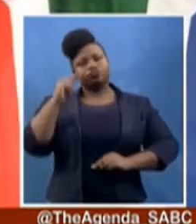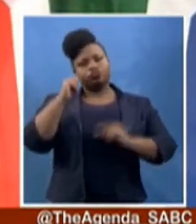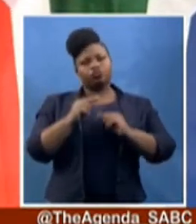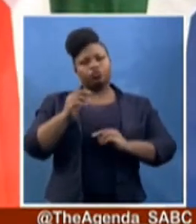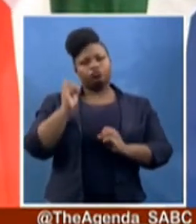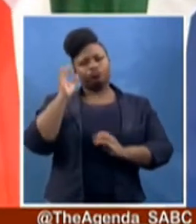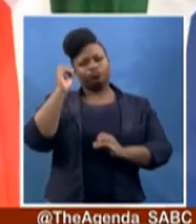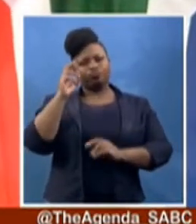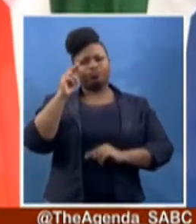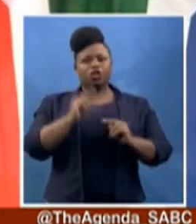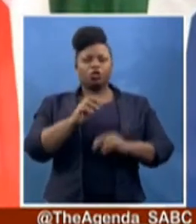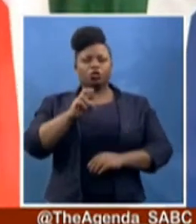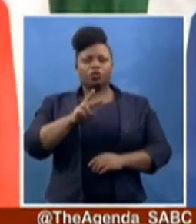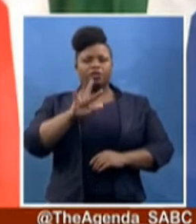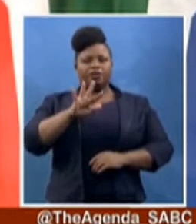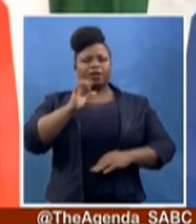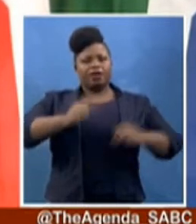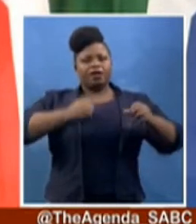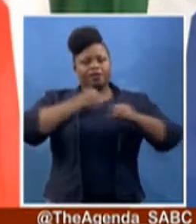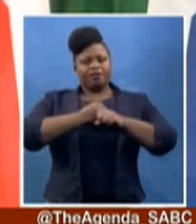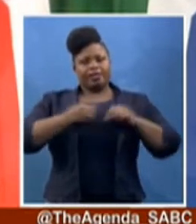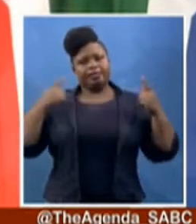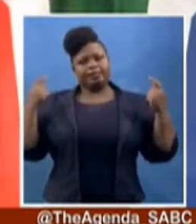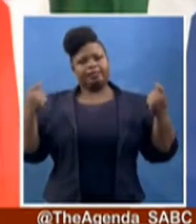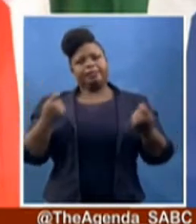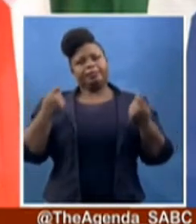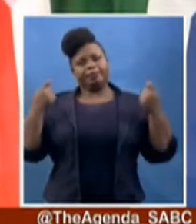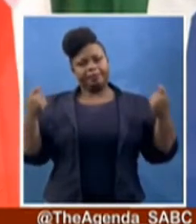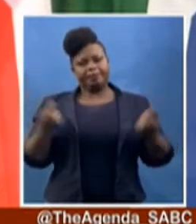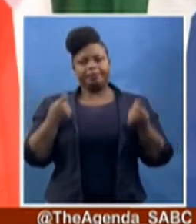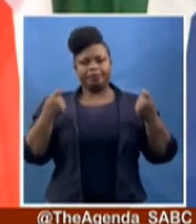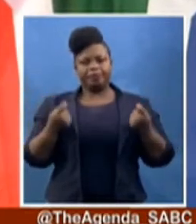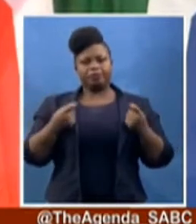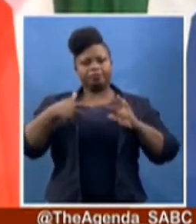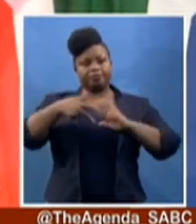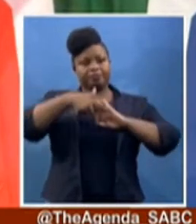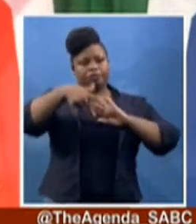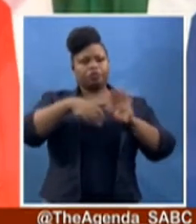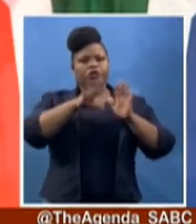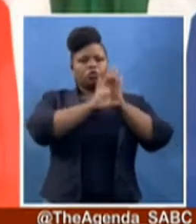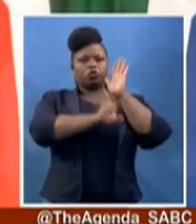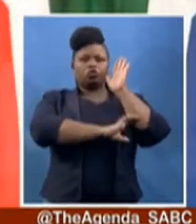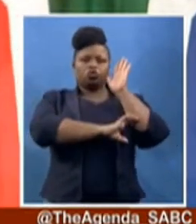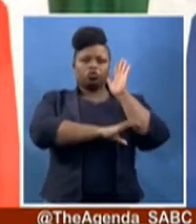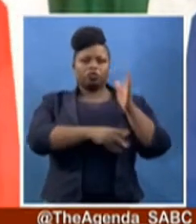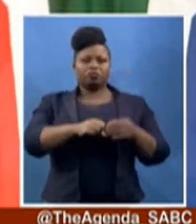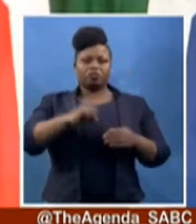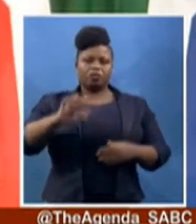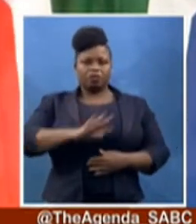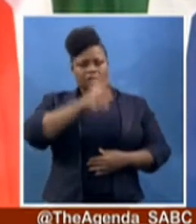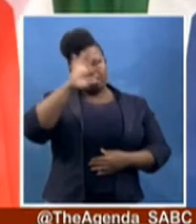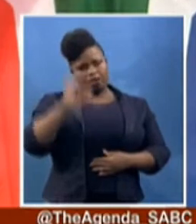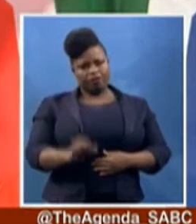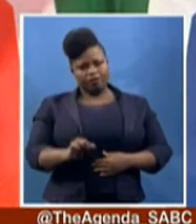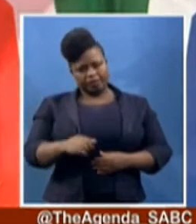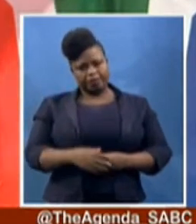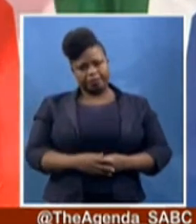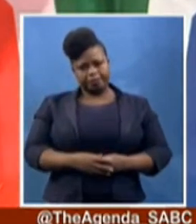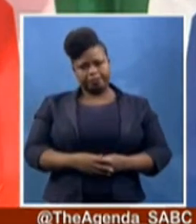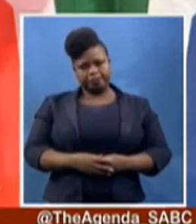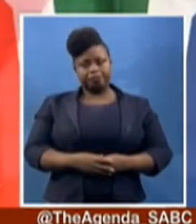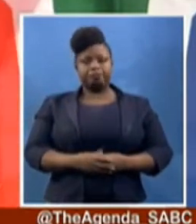anniversary of the adoption of Constitution in the Republic of South Africa. So I'm going to call to the